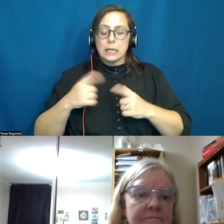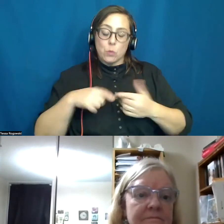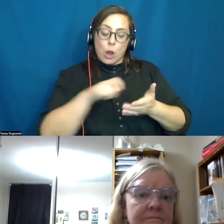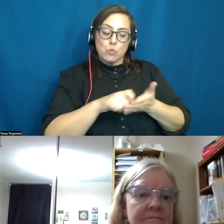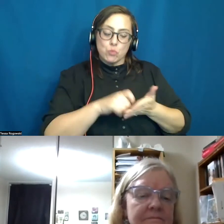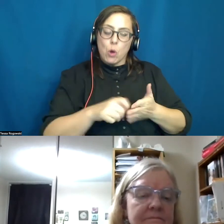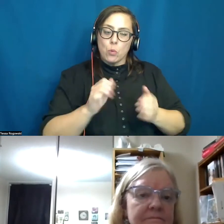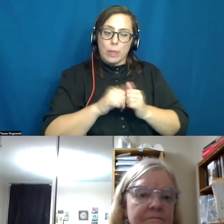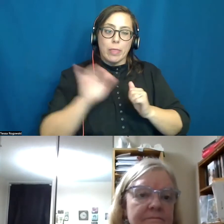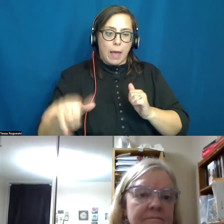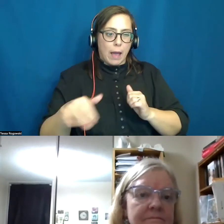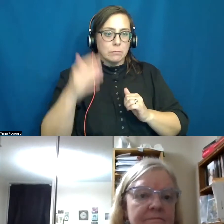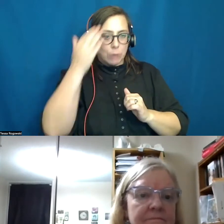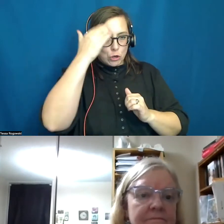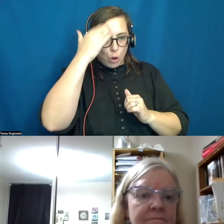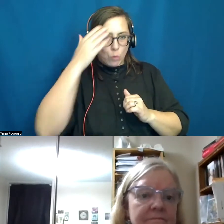ways